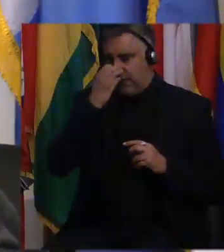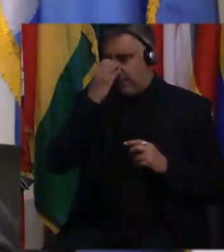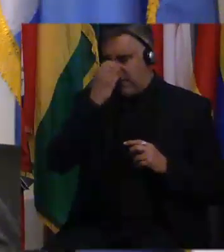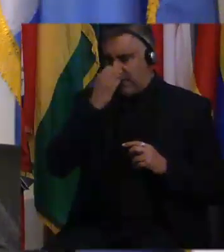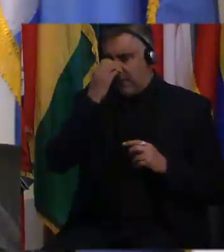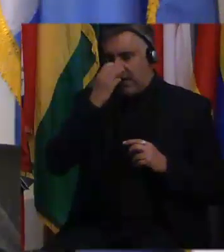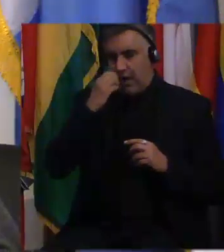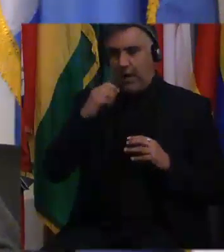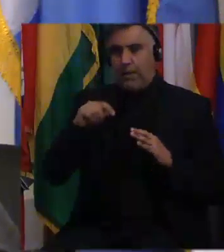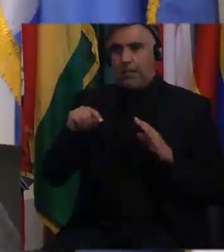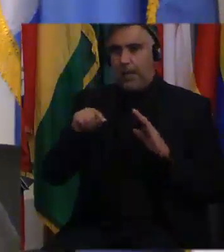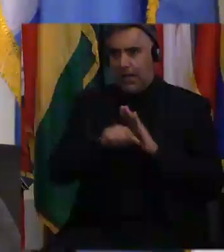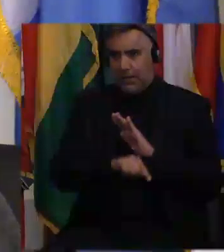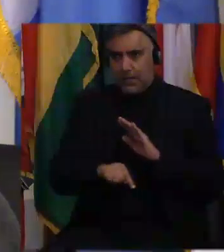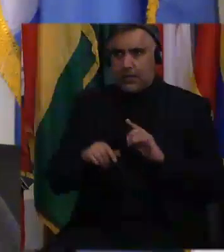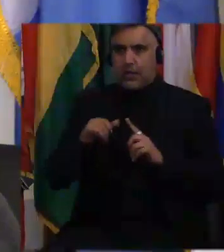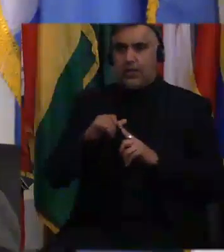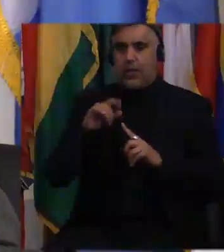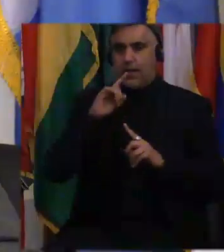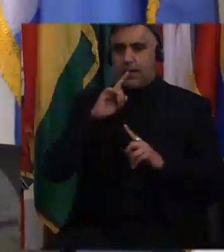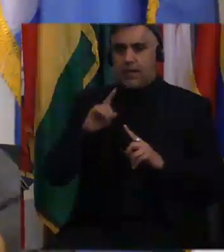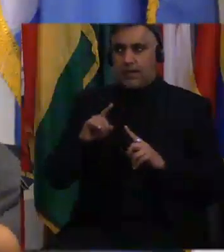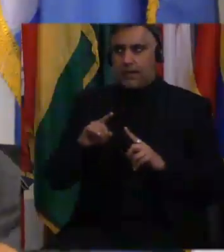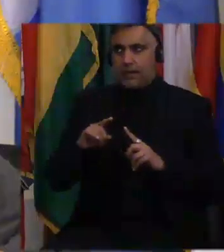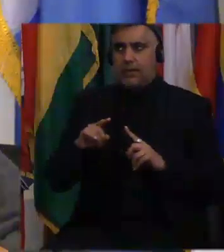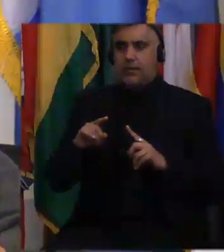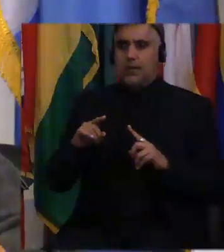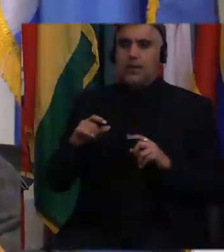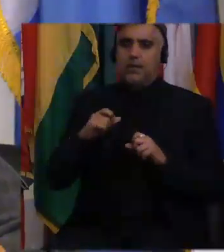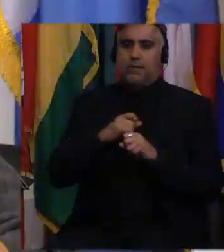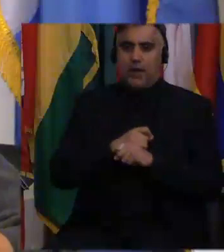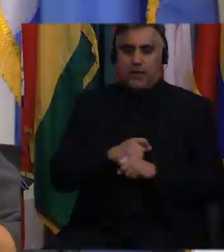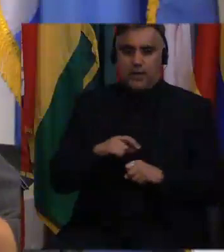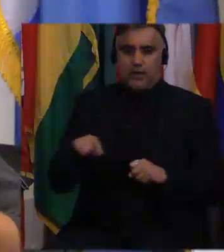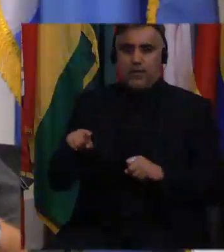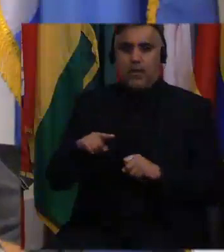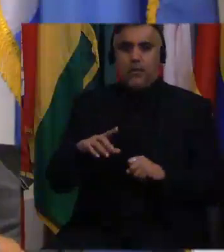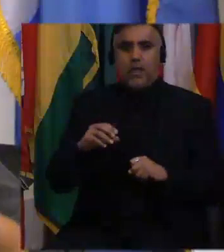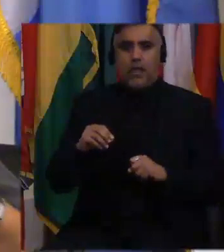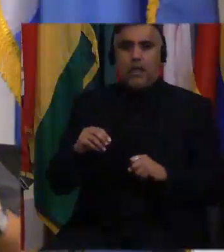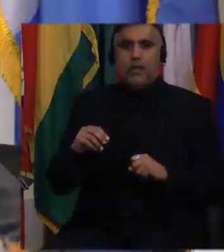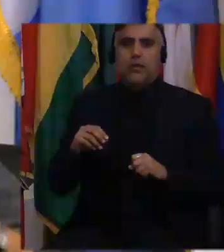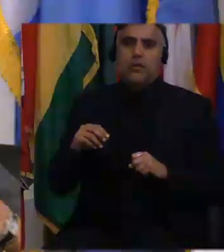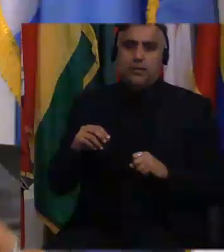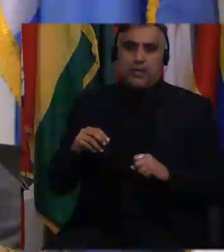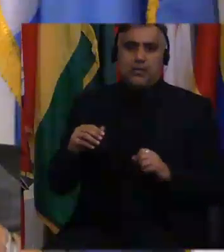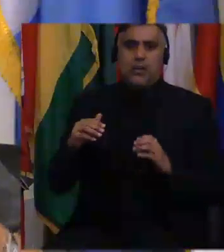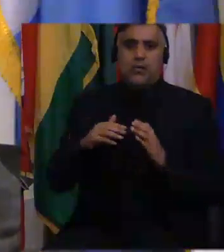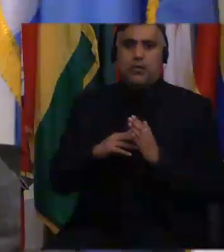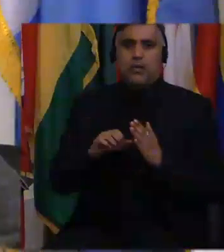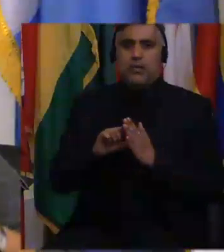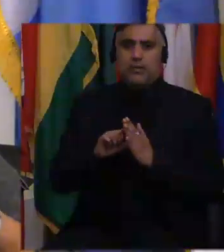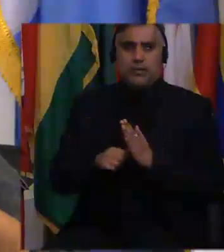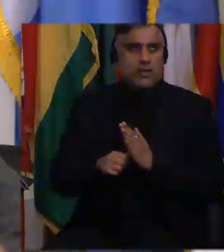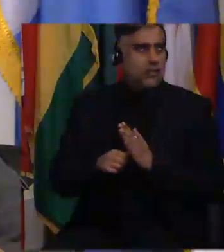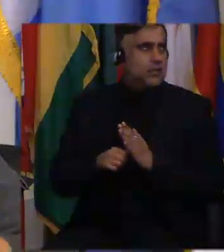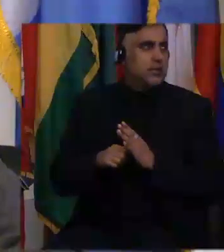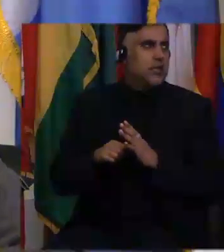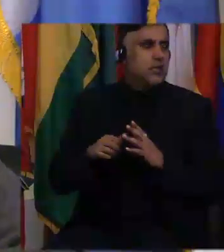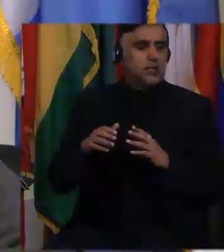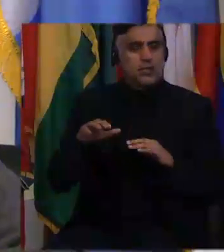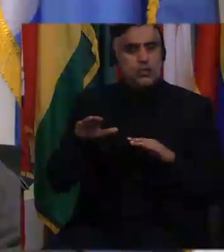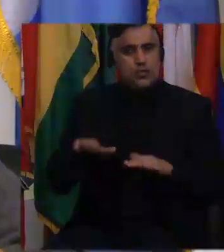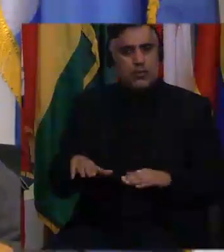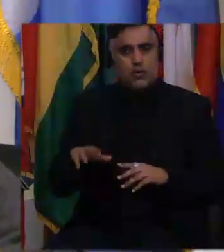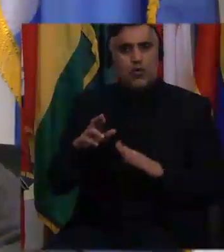a backlash that is really fighting them and that reinstates the